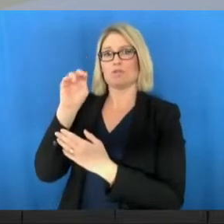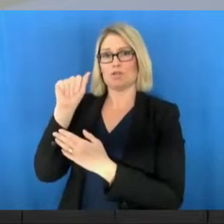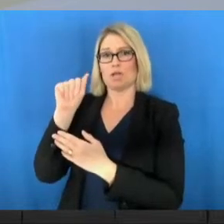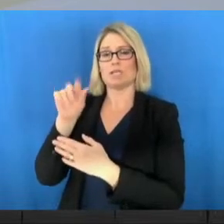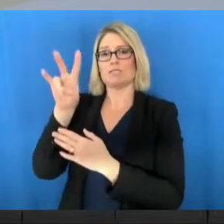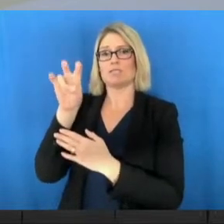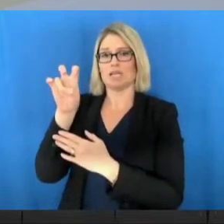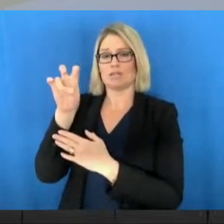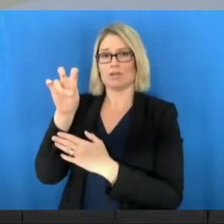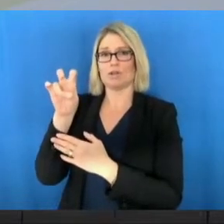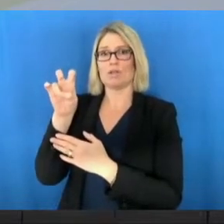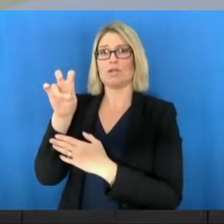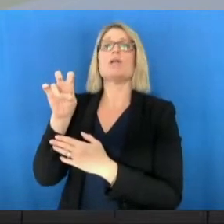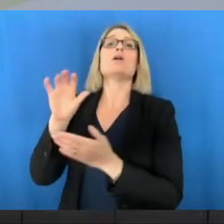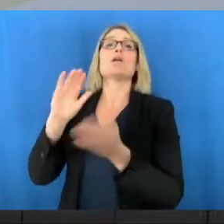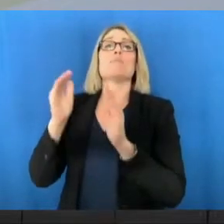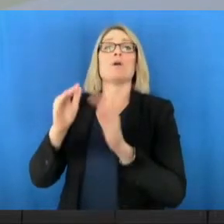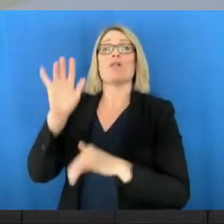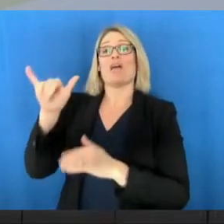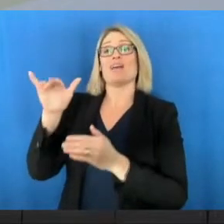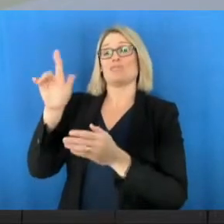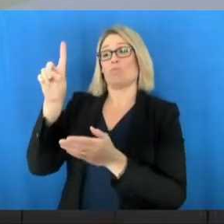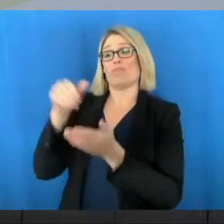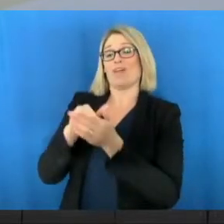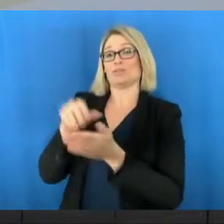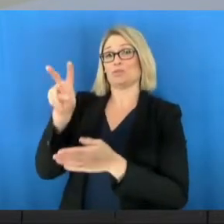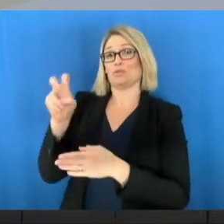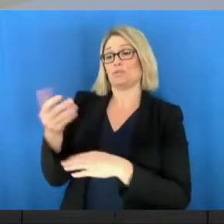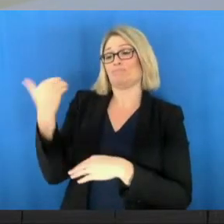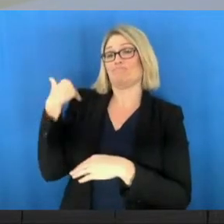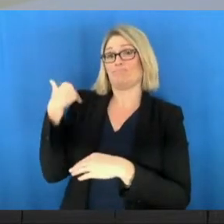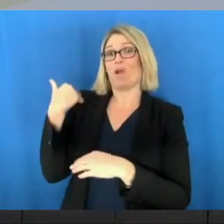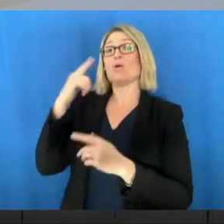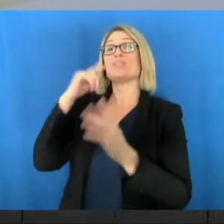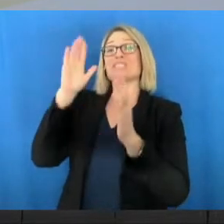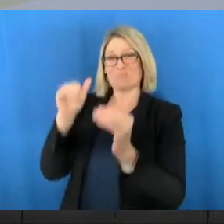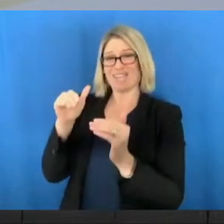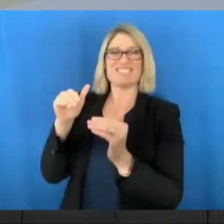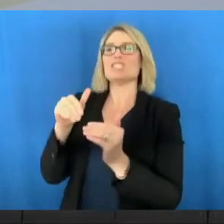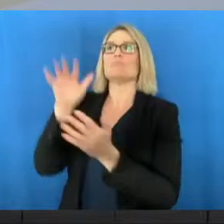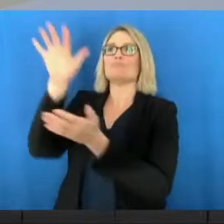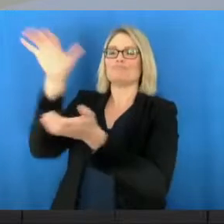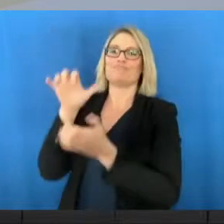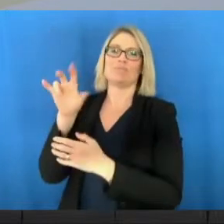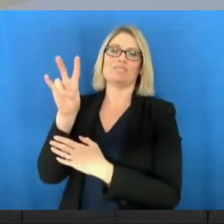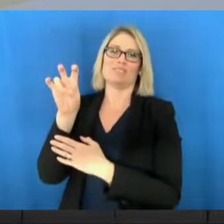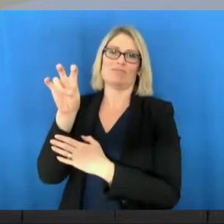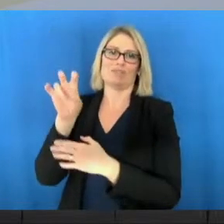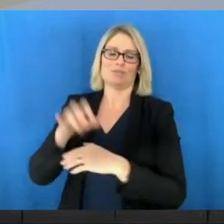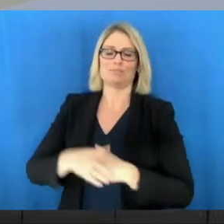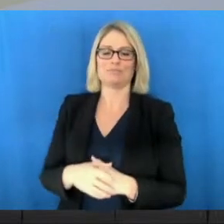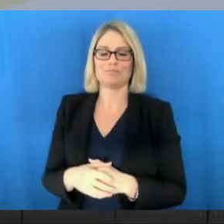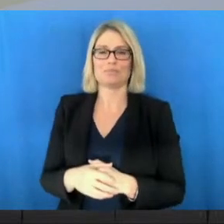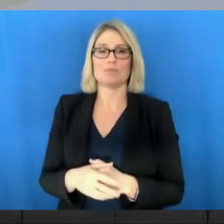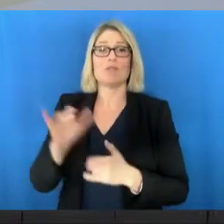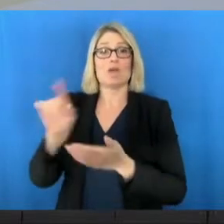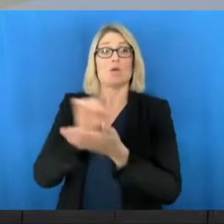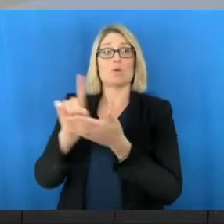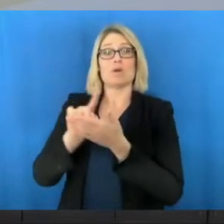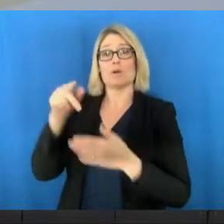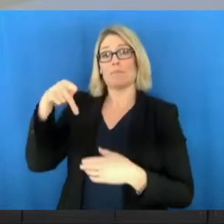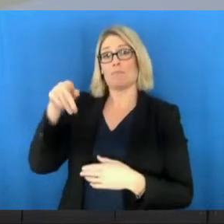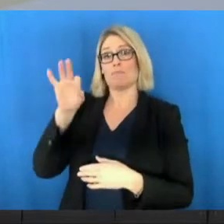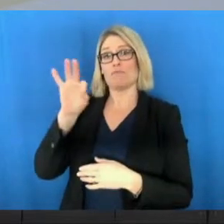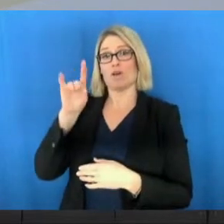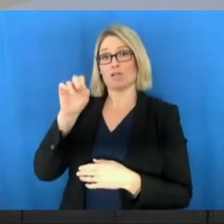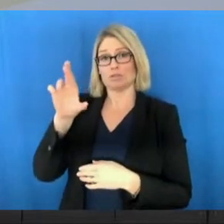doses compared to 1,200 doses, which we initially expected. But weekly shipments of Pfizer vaccine